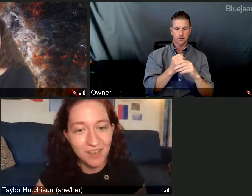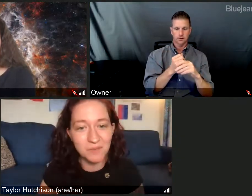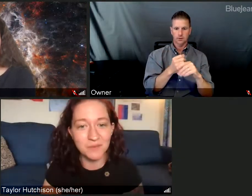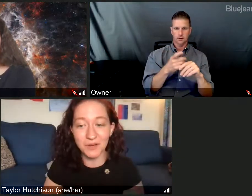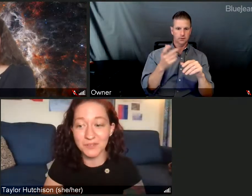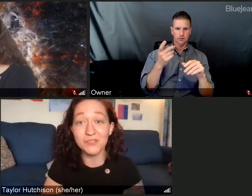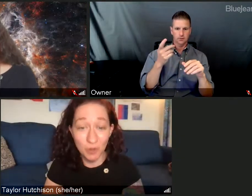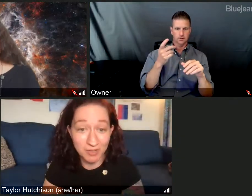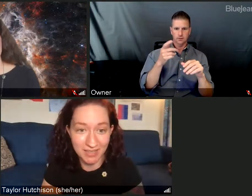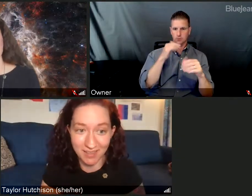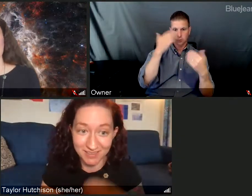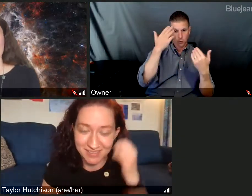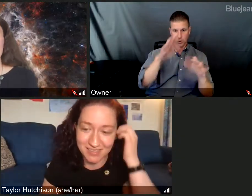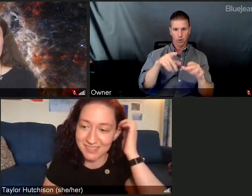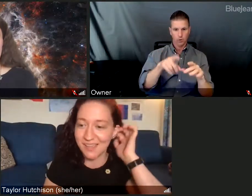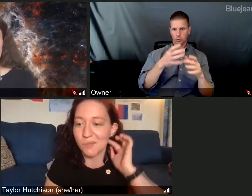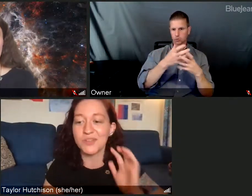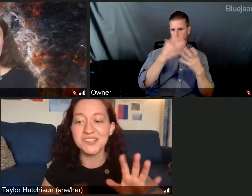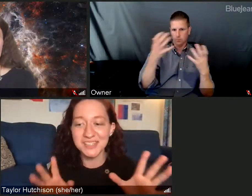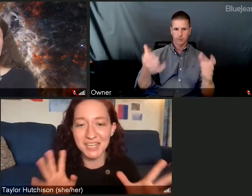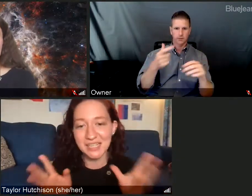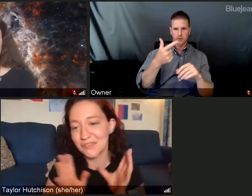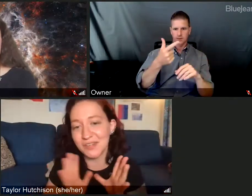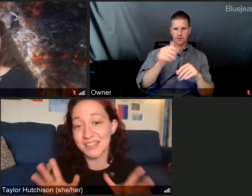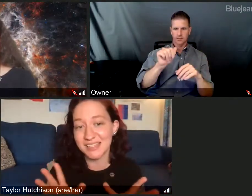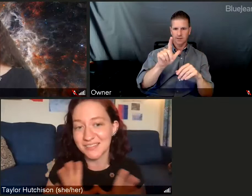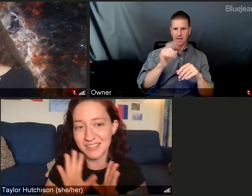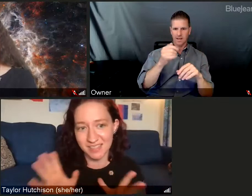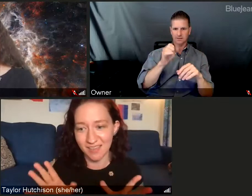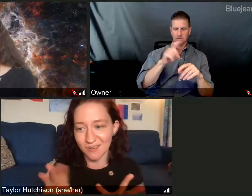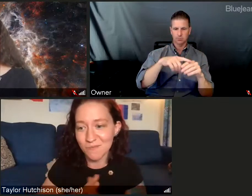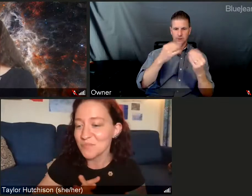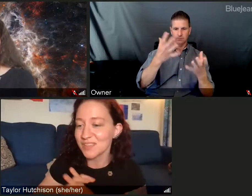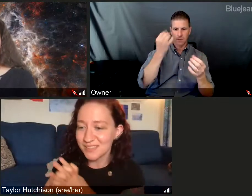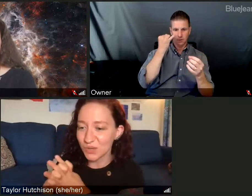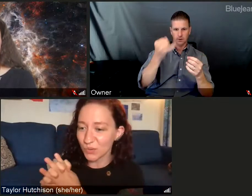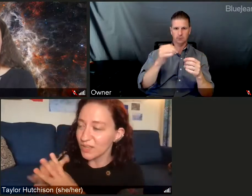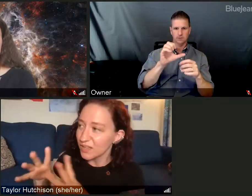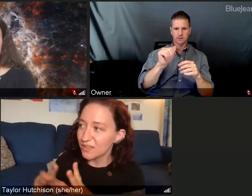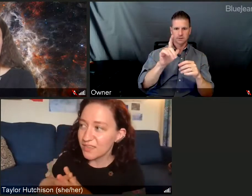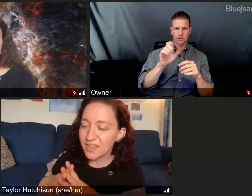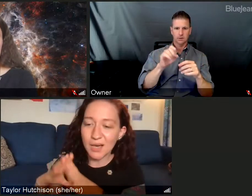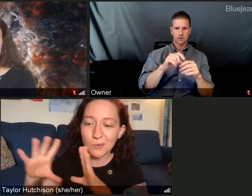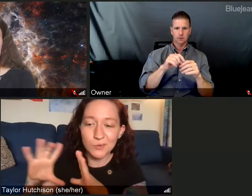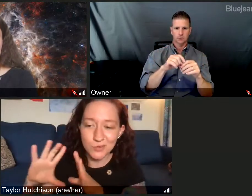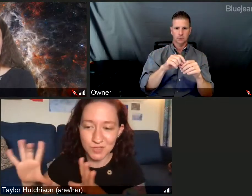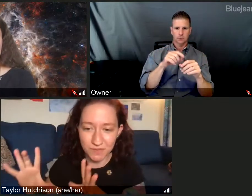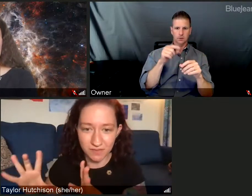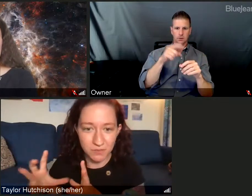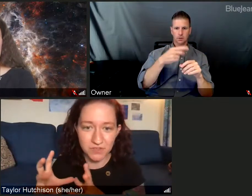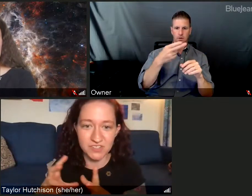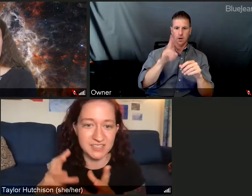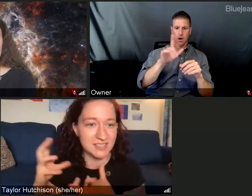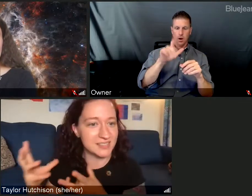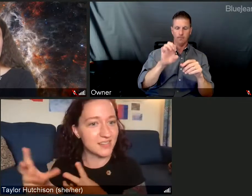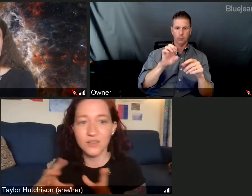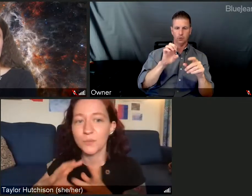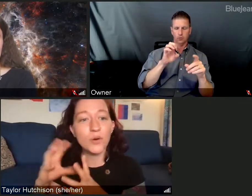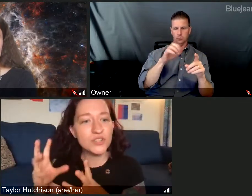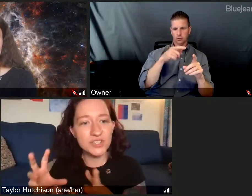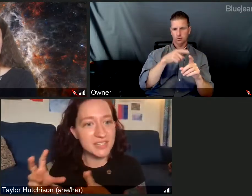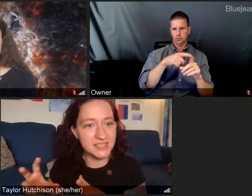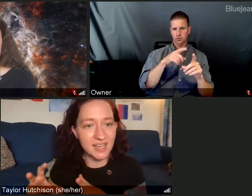inconclusive. There are so many galaxies, but just to kind of give you an idea of scale. So the Hubble Ultra Deep Field, which is just